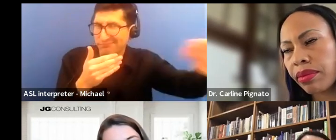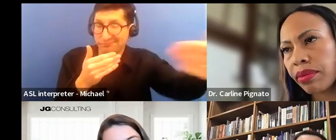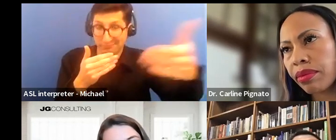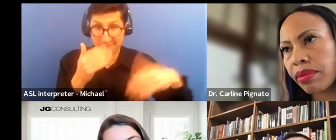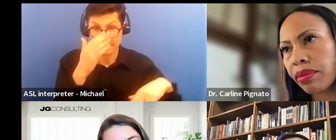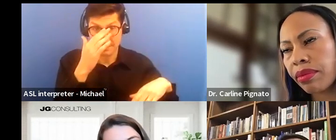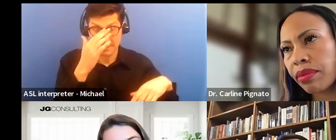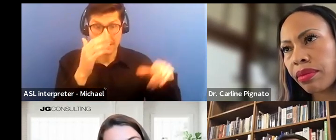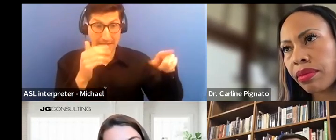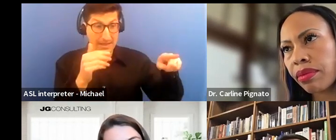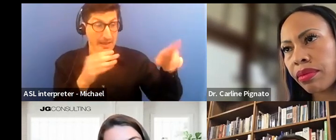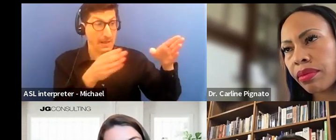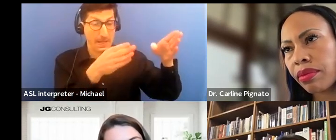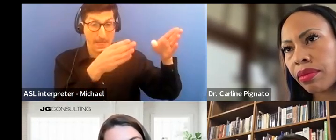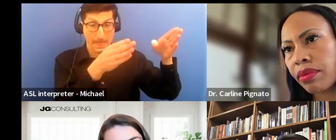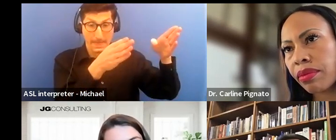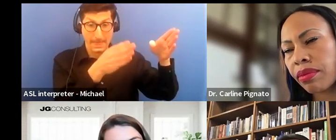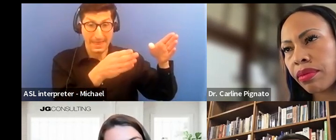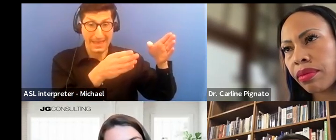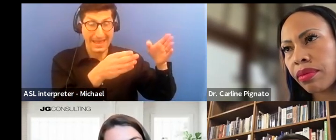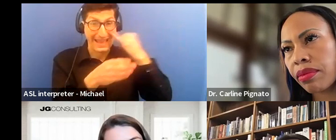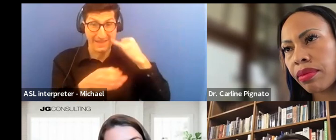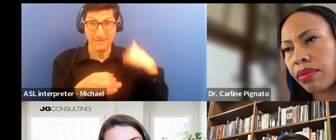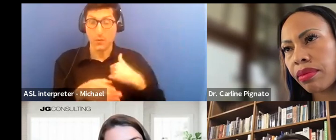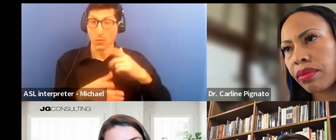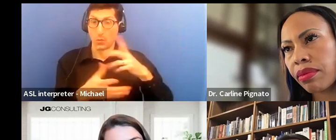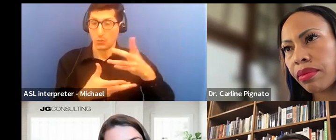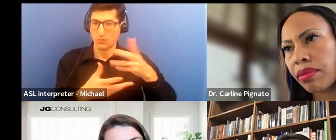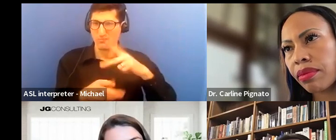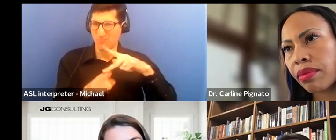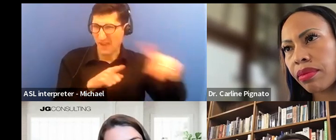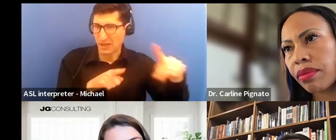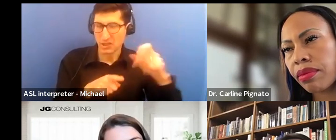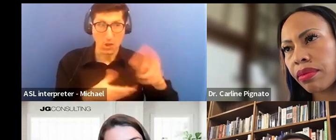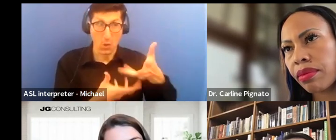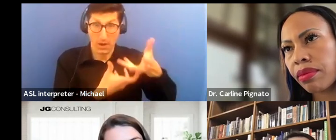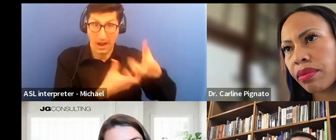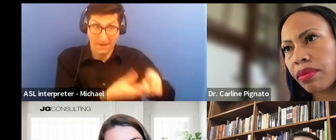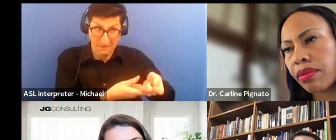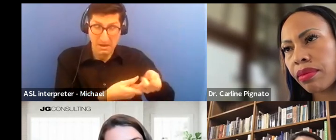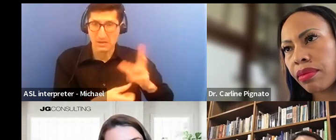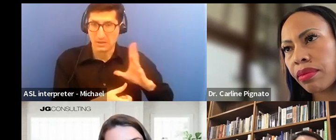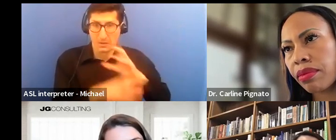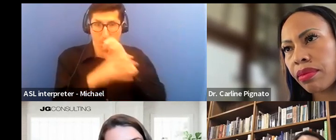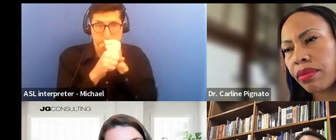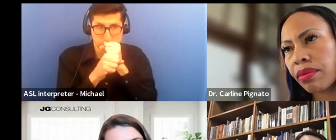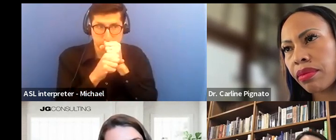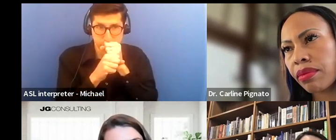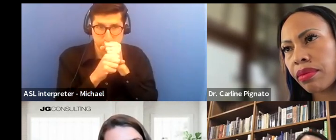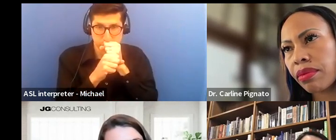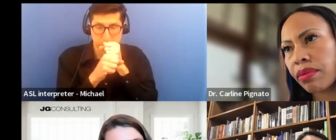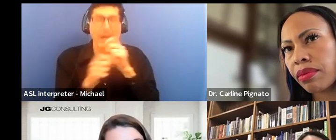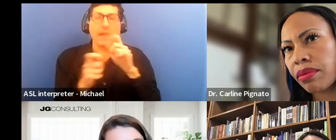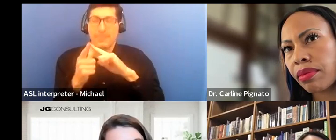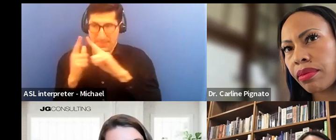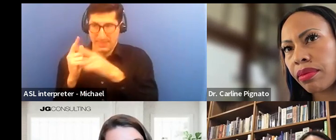by either they were very professional, very confidential, you will have better candidates consider you. If for any reason they begin